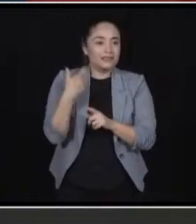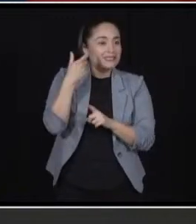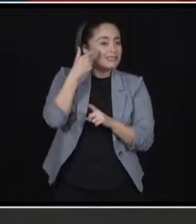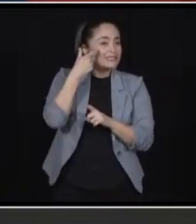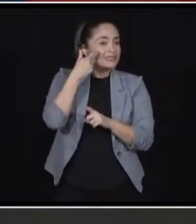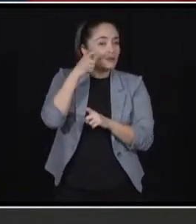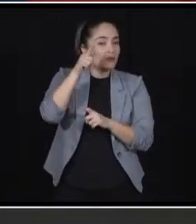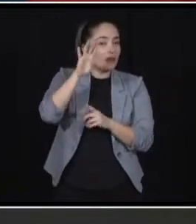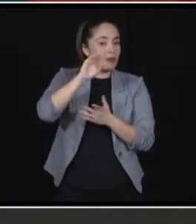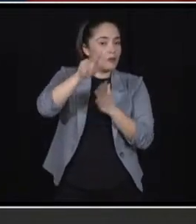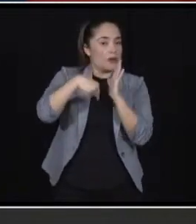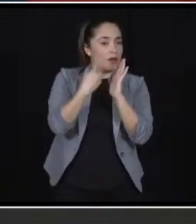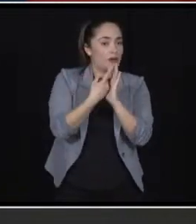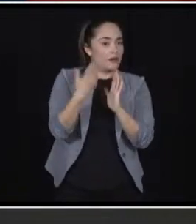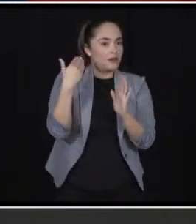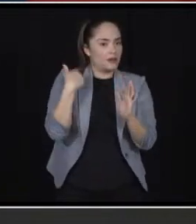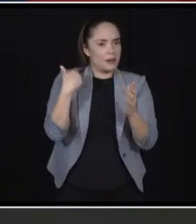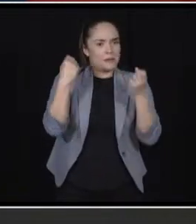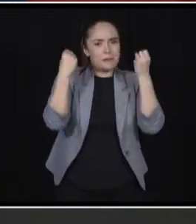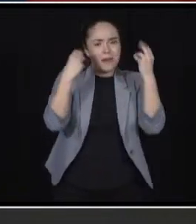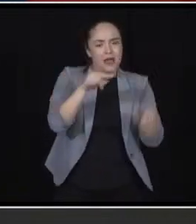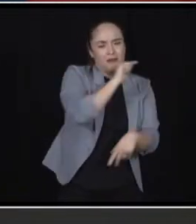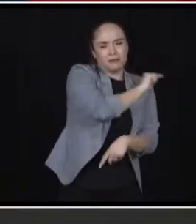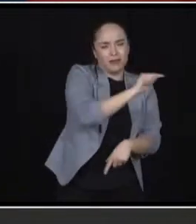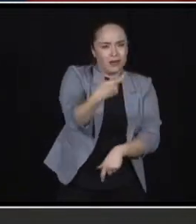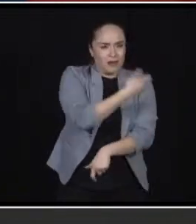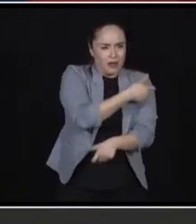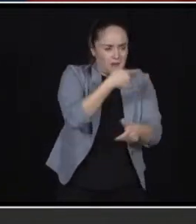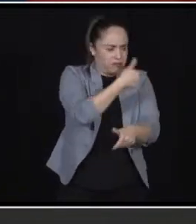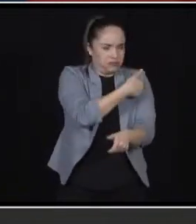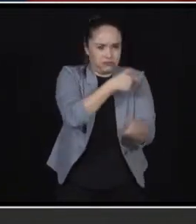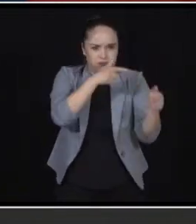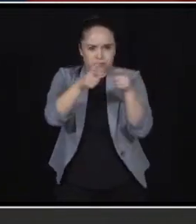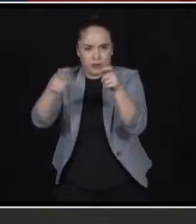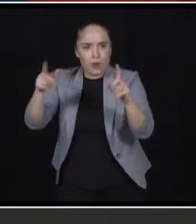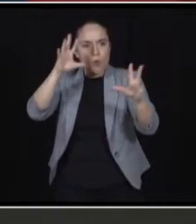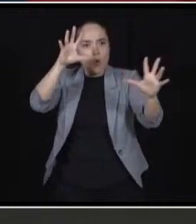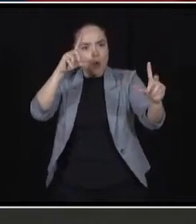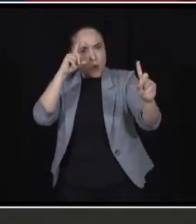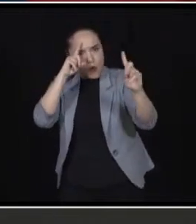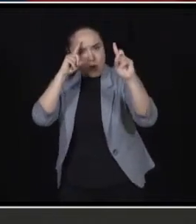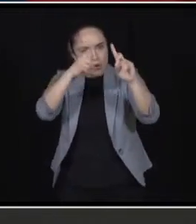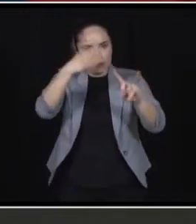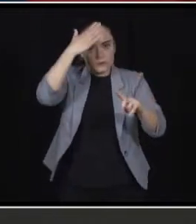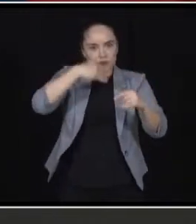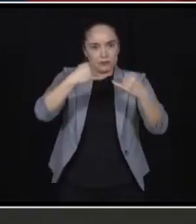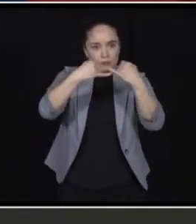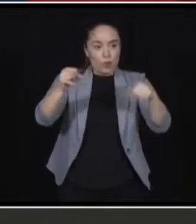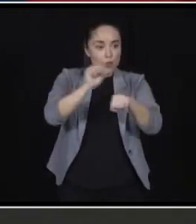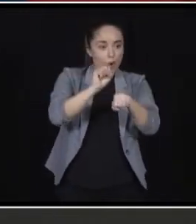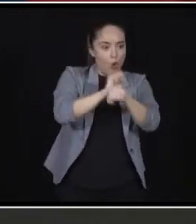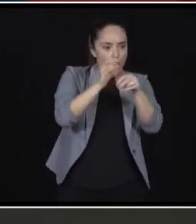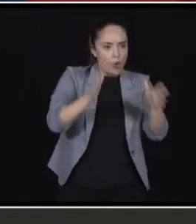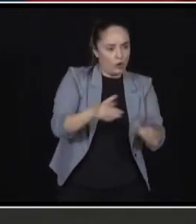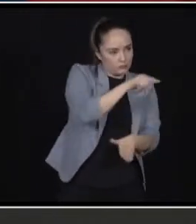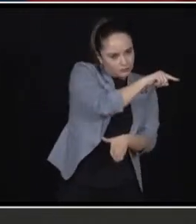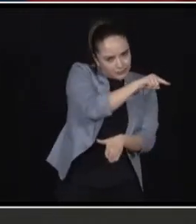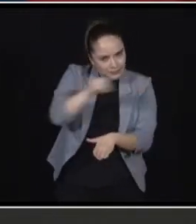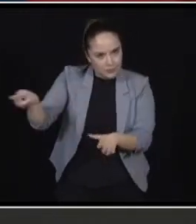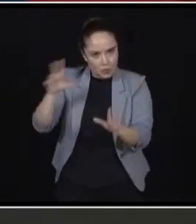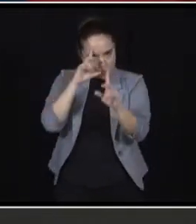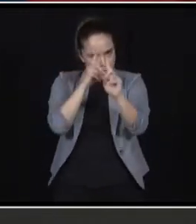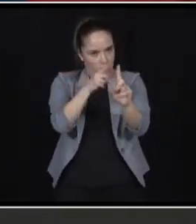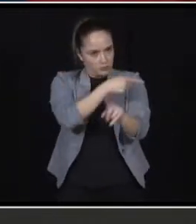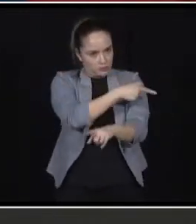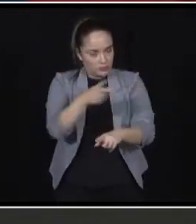our commitment is to get every frontline worker vaccinated as we wait upon more supply. And the Premier mentioned this. I mean, we